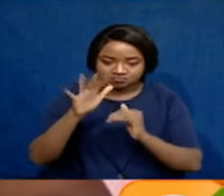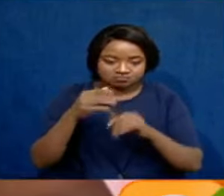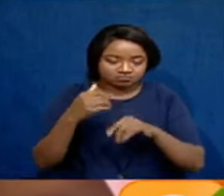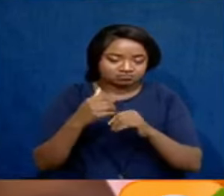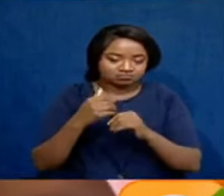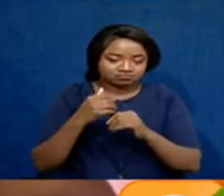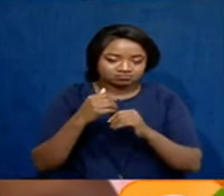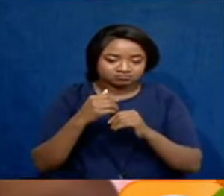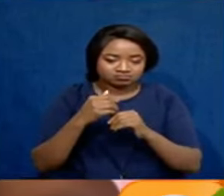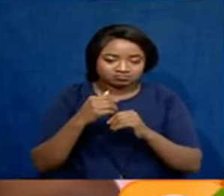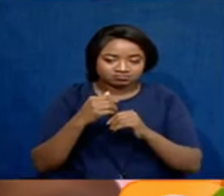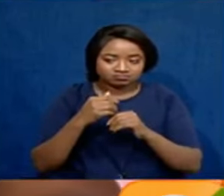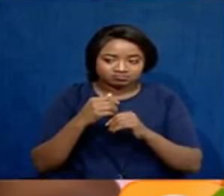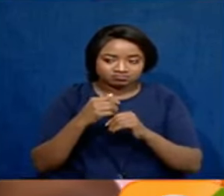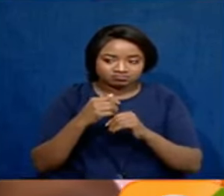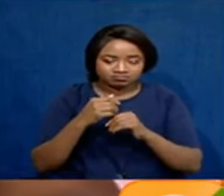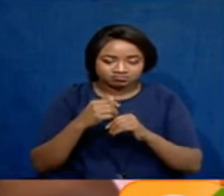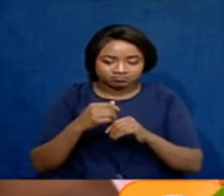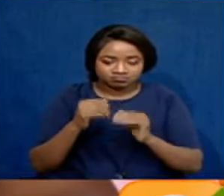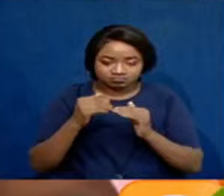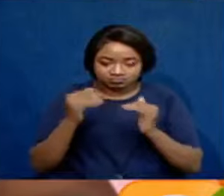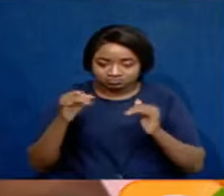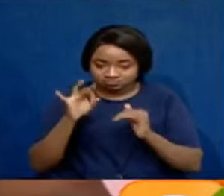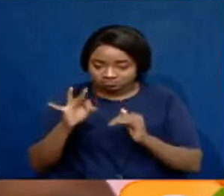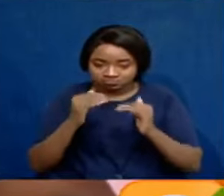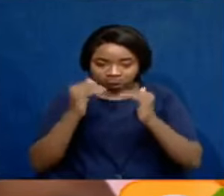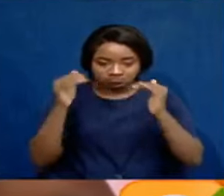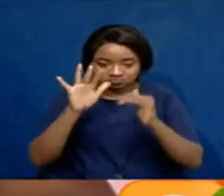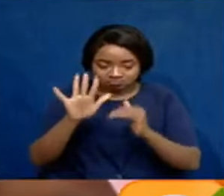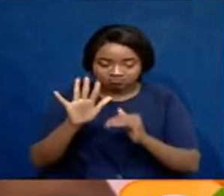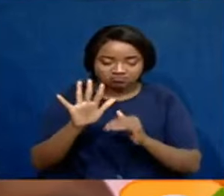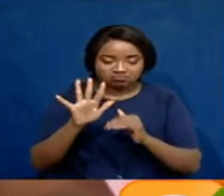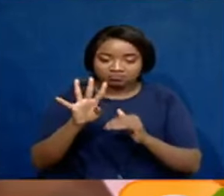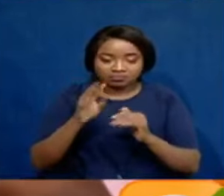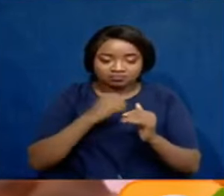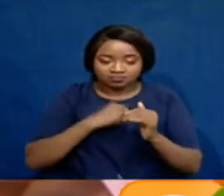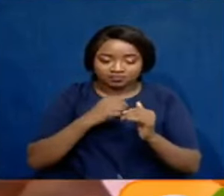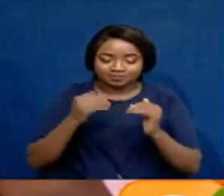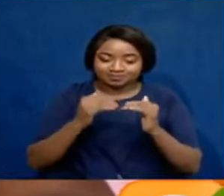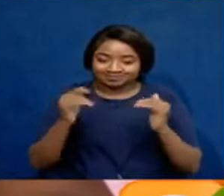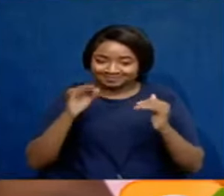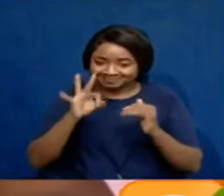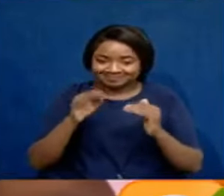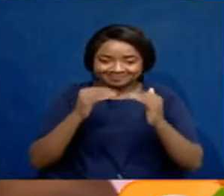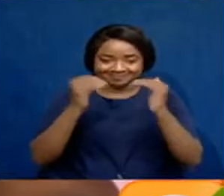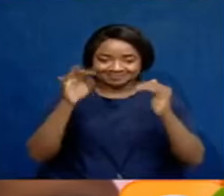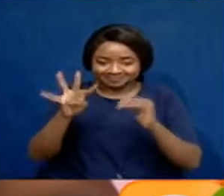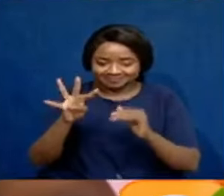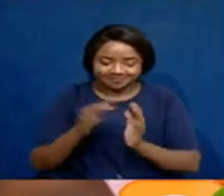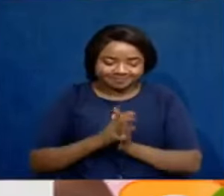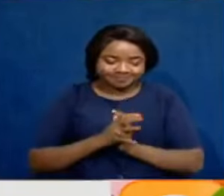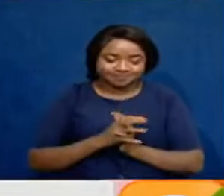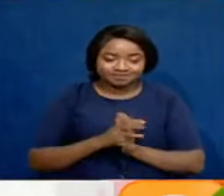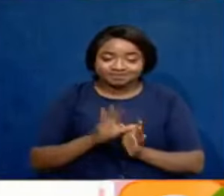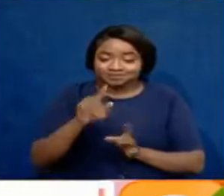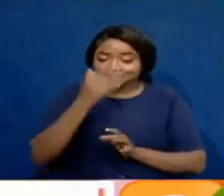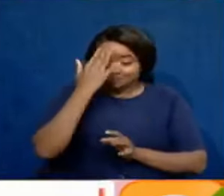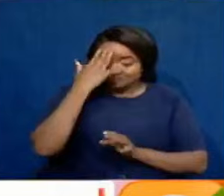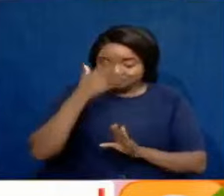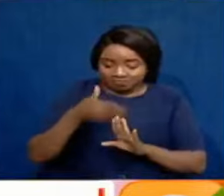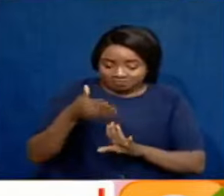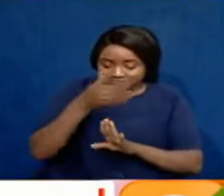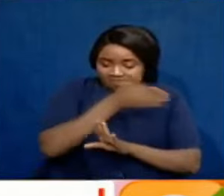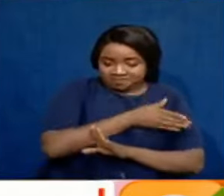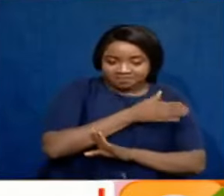early. The truth of the matter is, in its early stages, cancer is completely asymptomatic. And therefore, when we go out